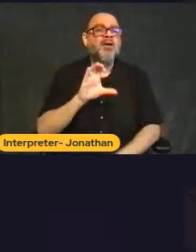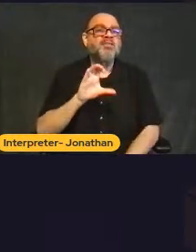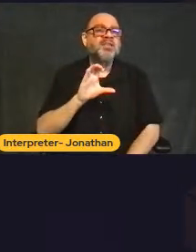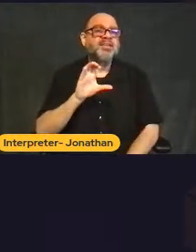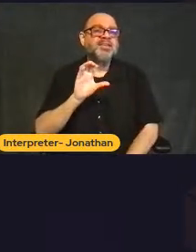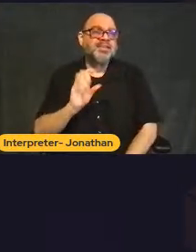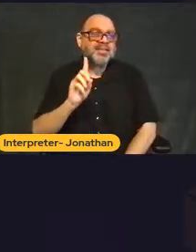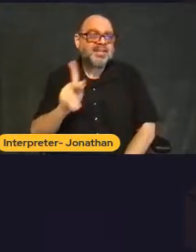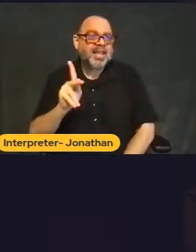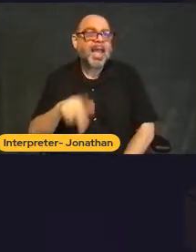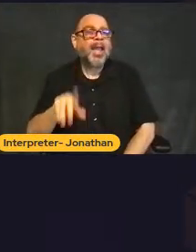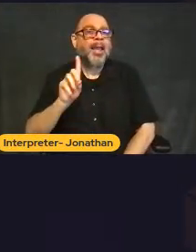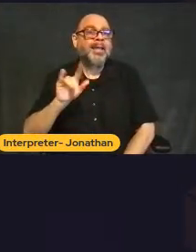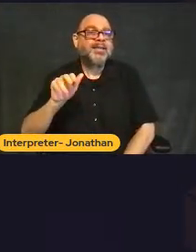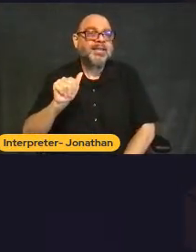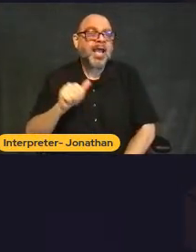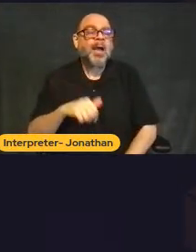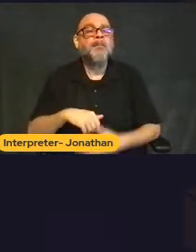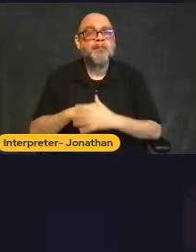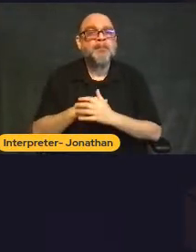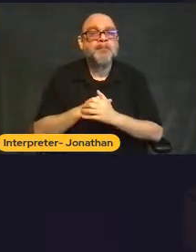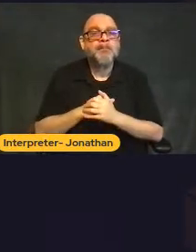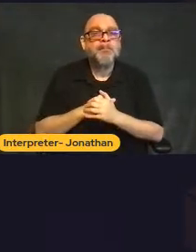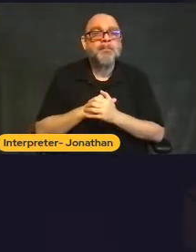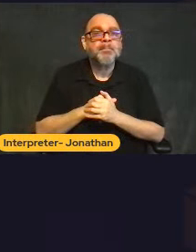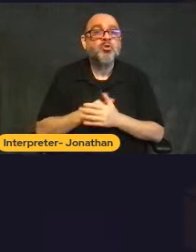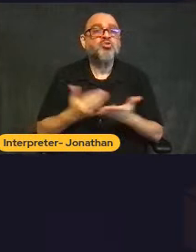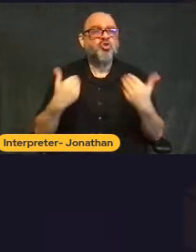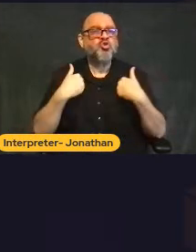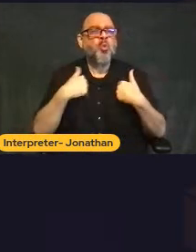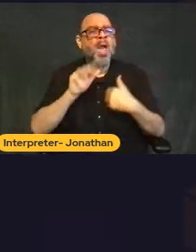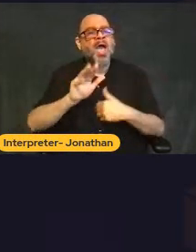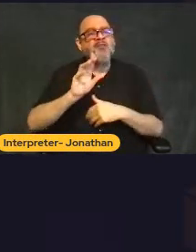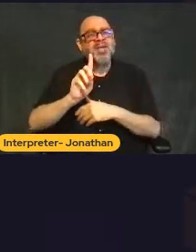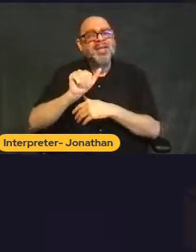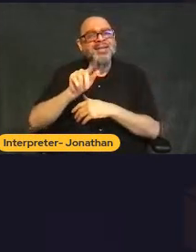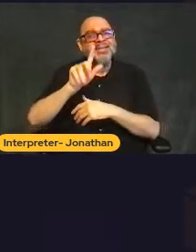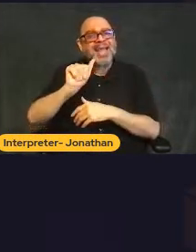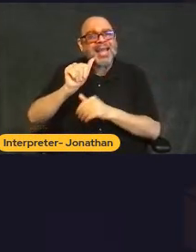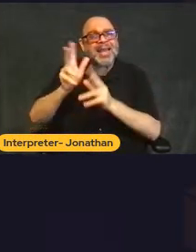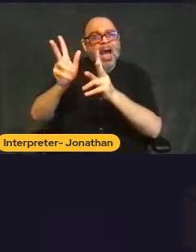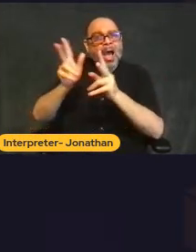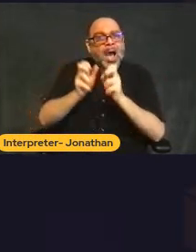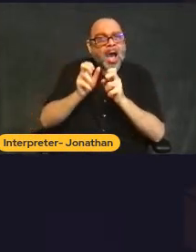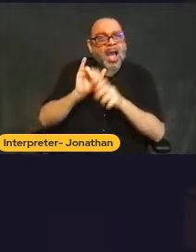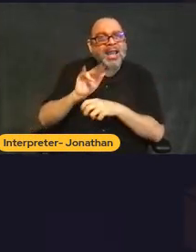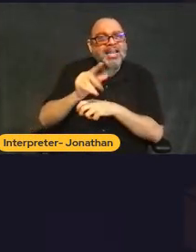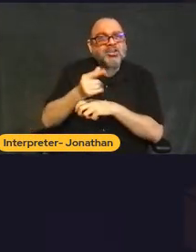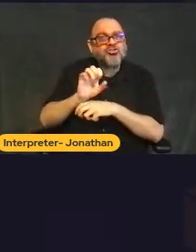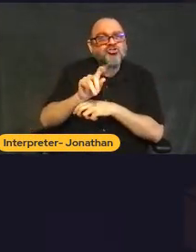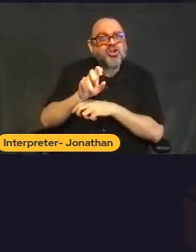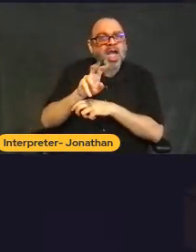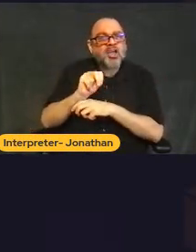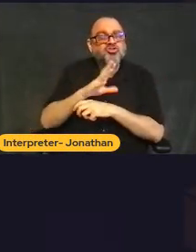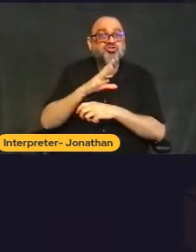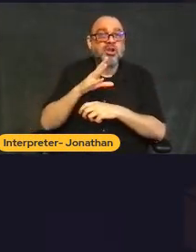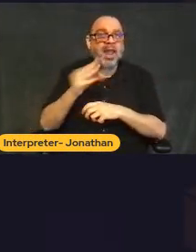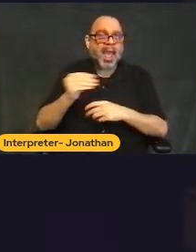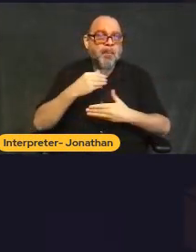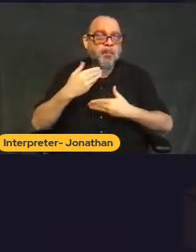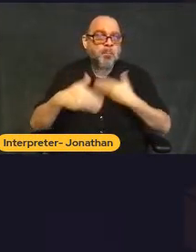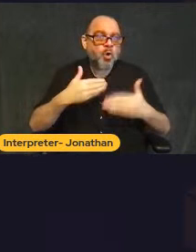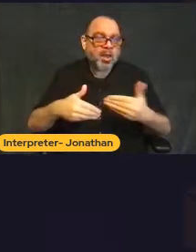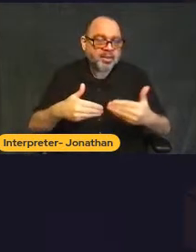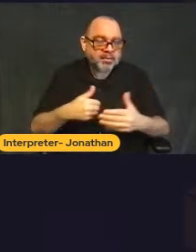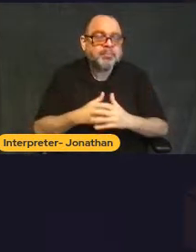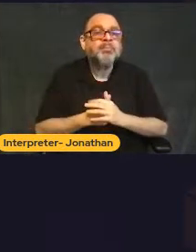Here we see a basic data ingestion and processing application. So we can see here